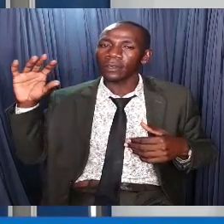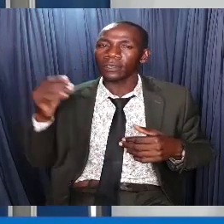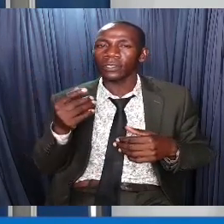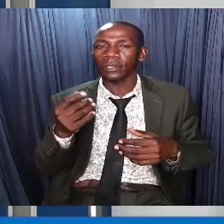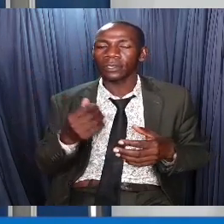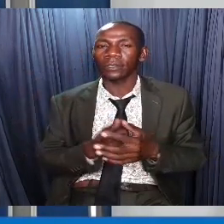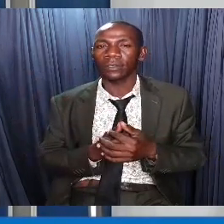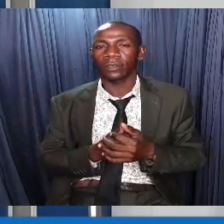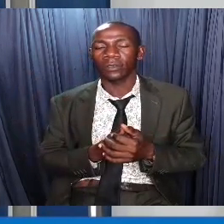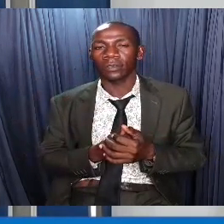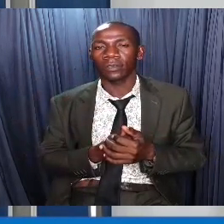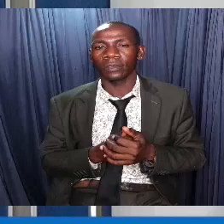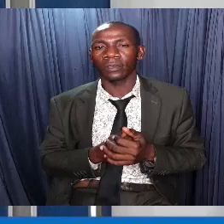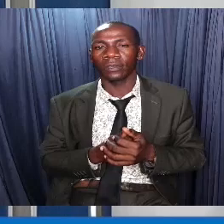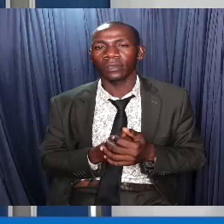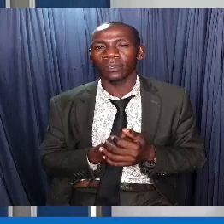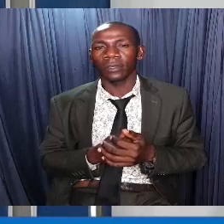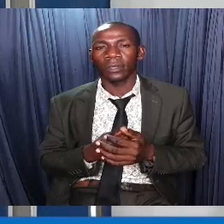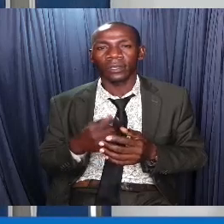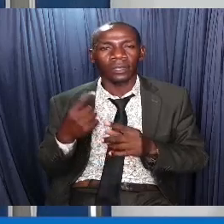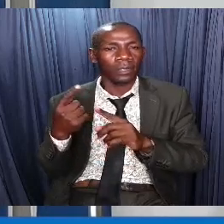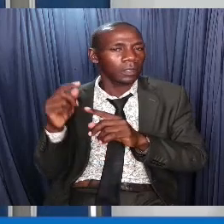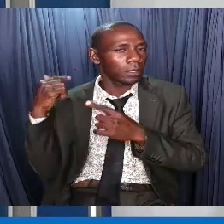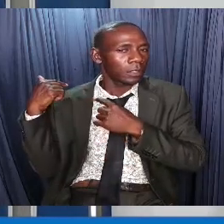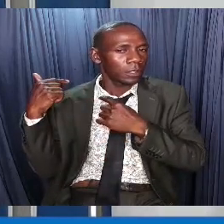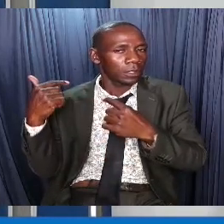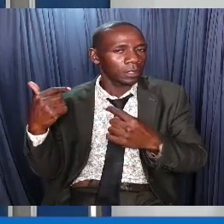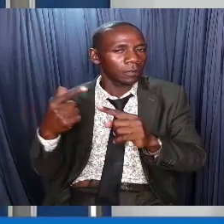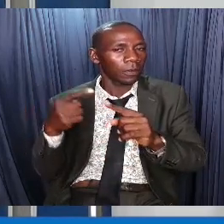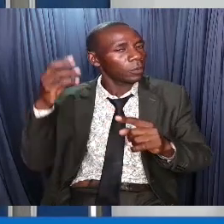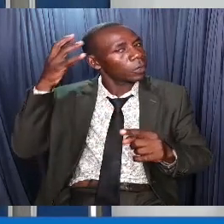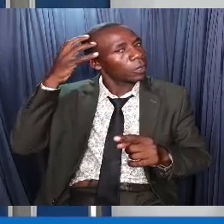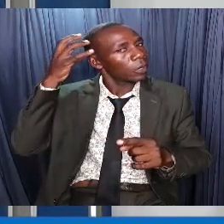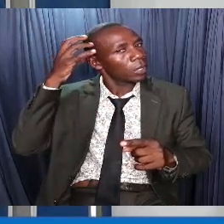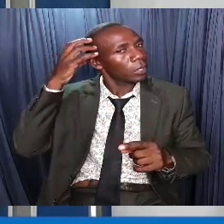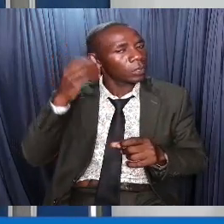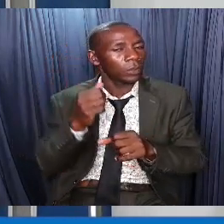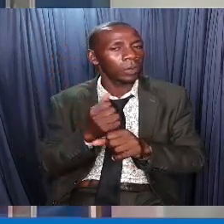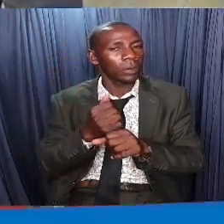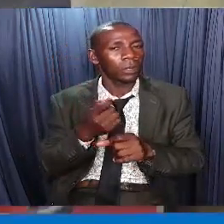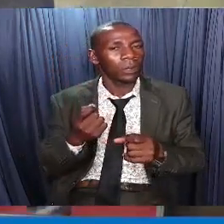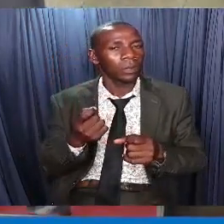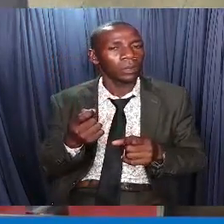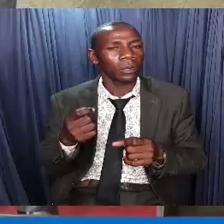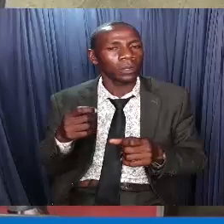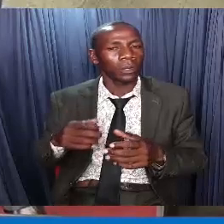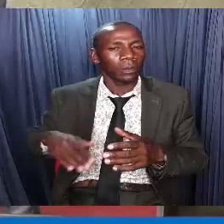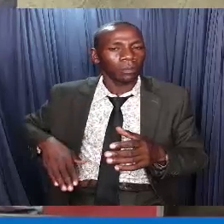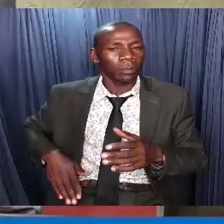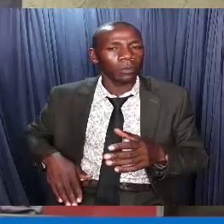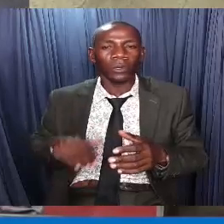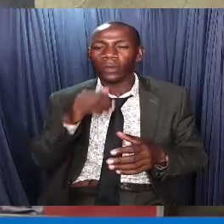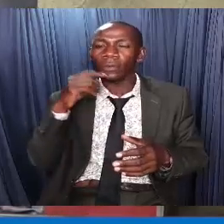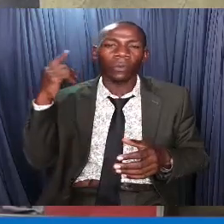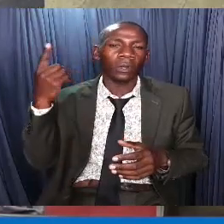shillings? Tangu utoke college hujafanya kibarua. From college at least some job. Na mfukoni mwako ndio kundini mwako ukawa hata na 1000.